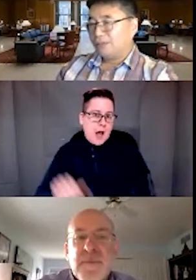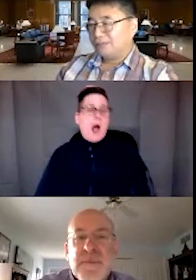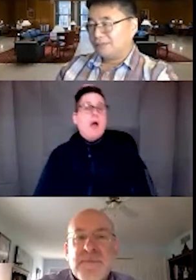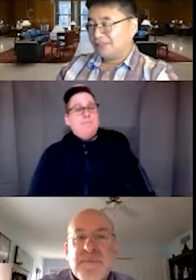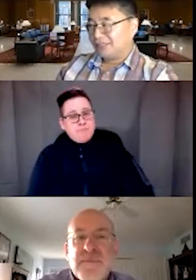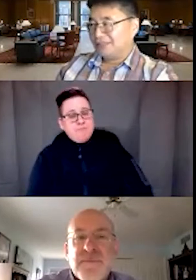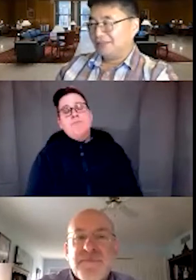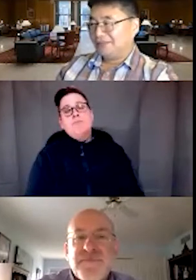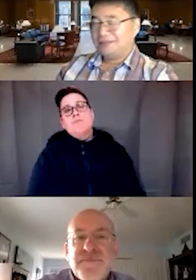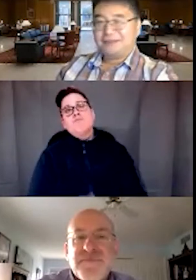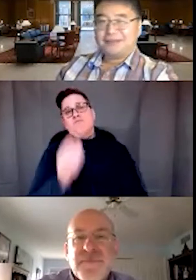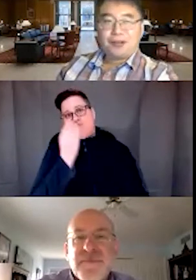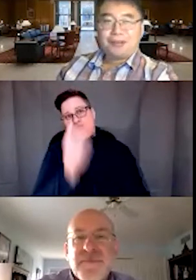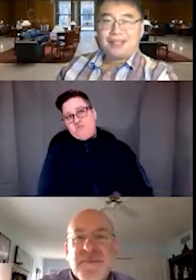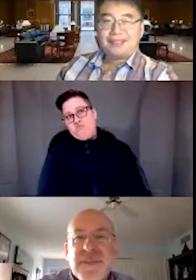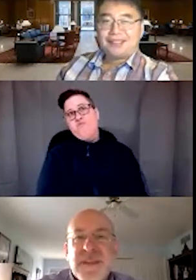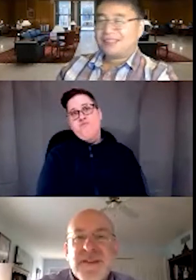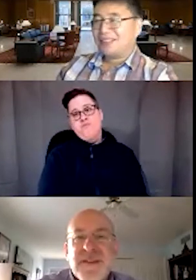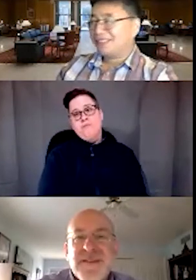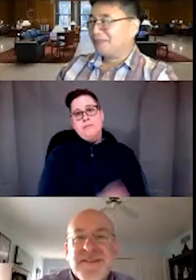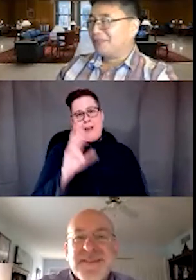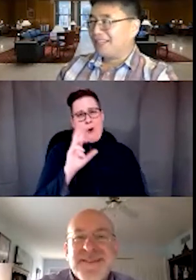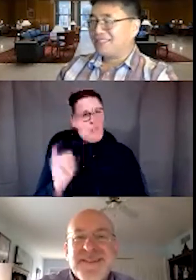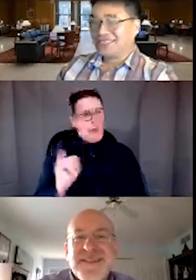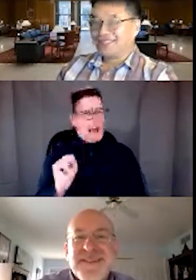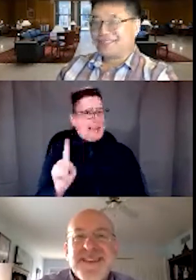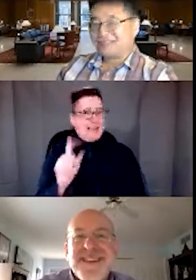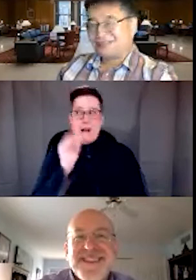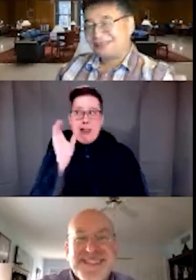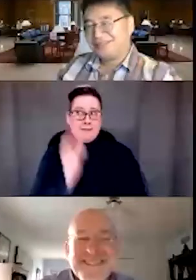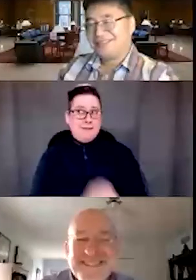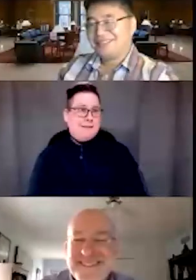you, I hope ISD is not listening, but ISD is